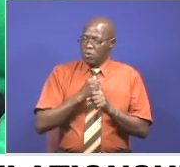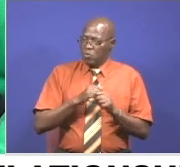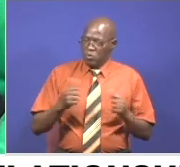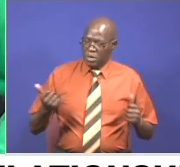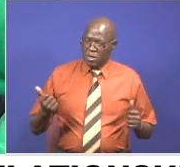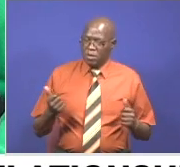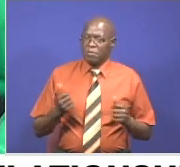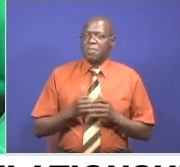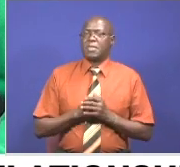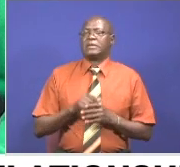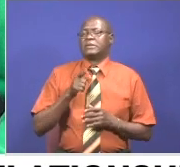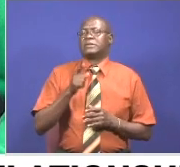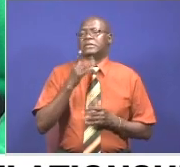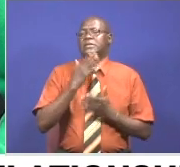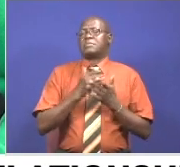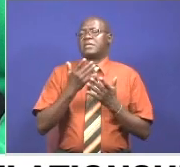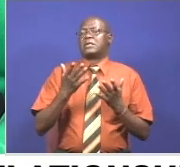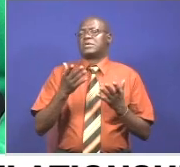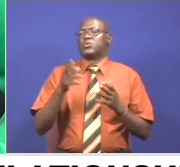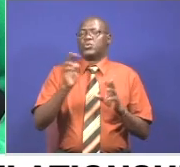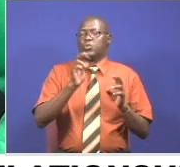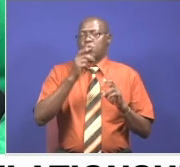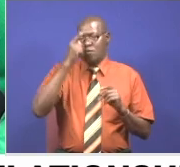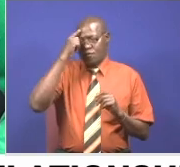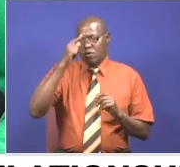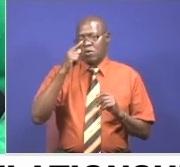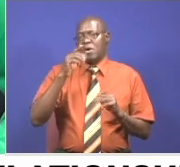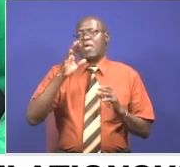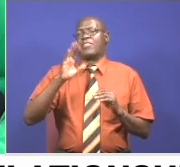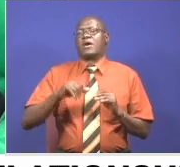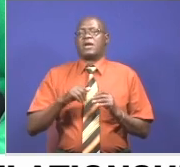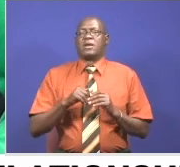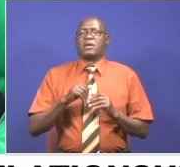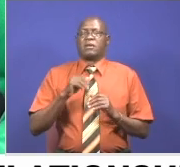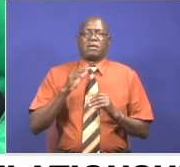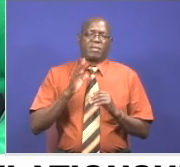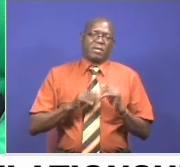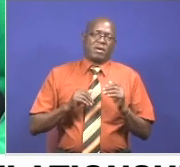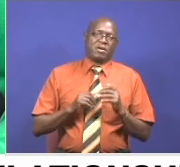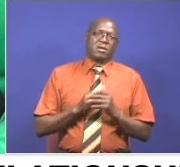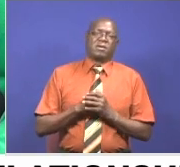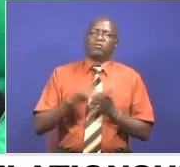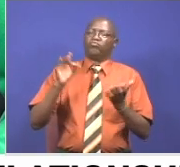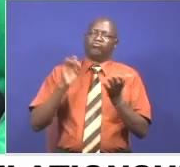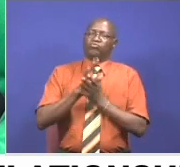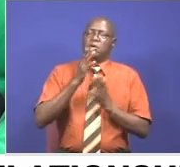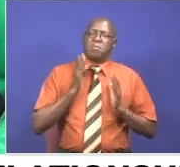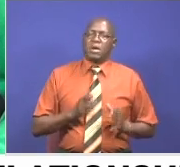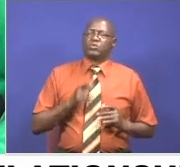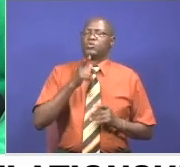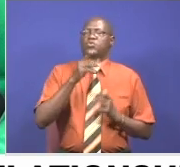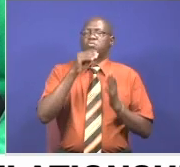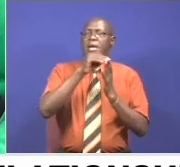some of the things that you look for, rather than just, you know, banish the person and say, you are no longer in my list because